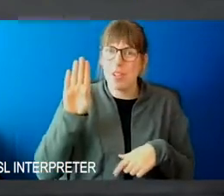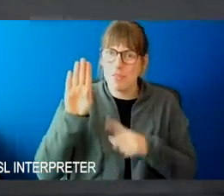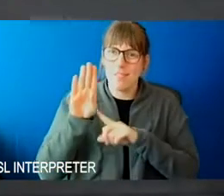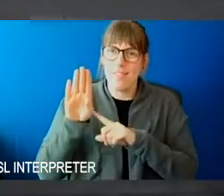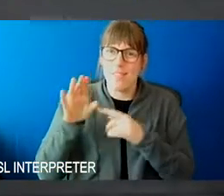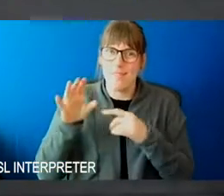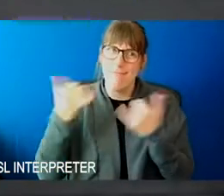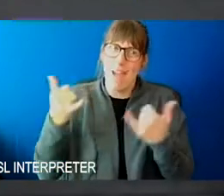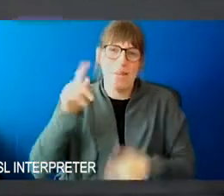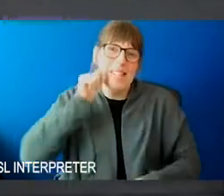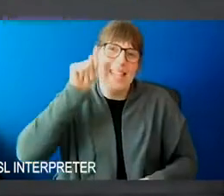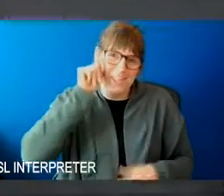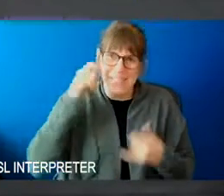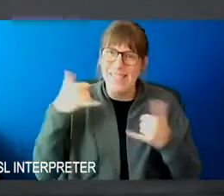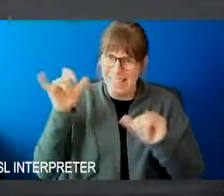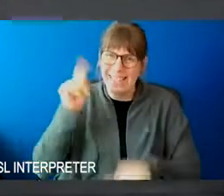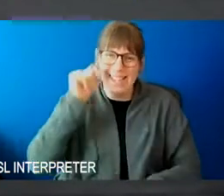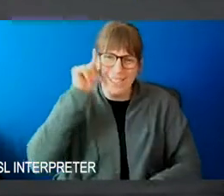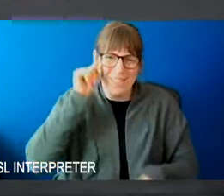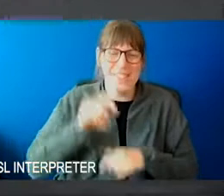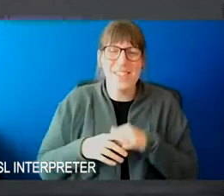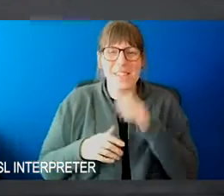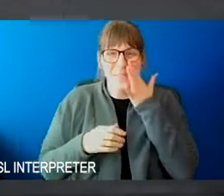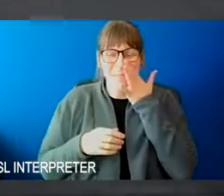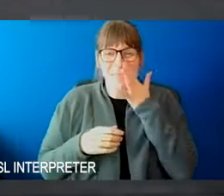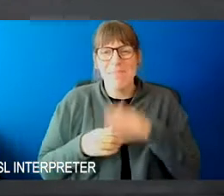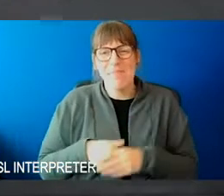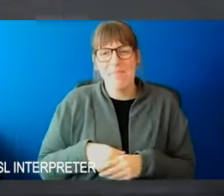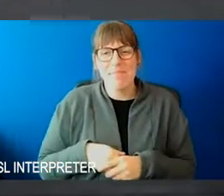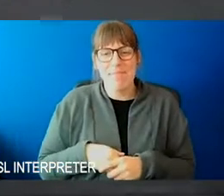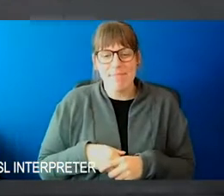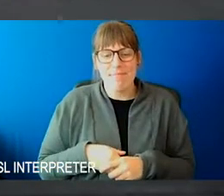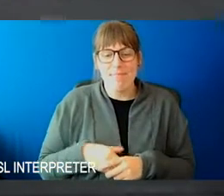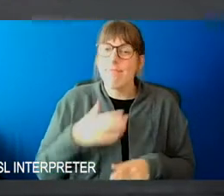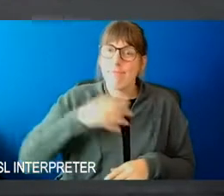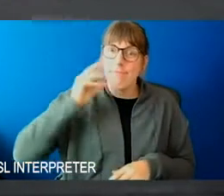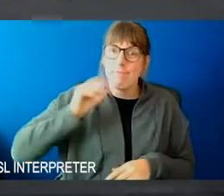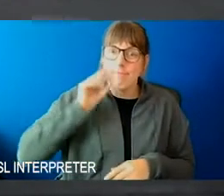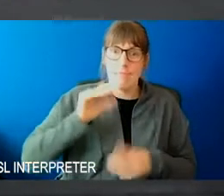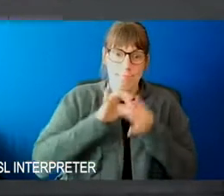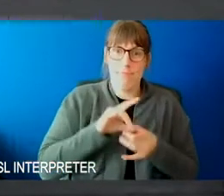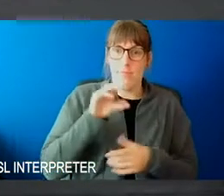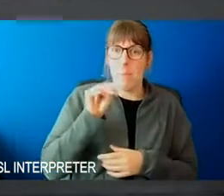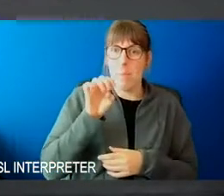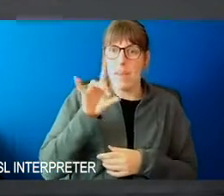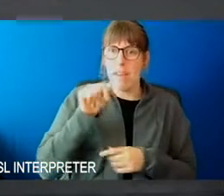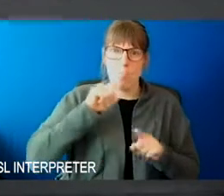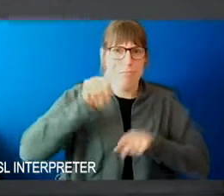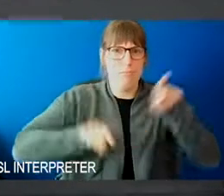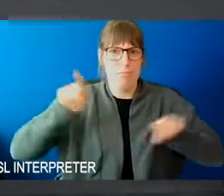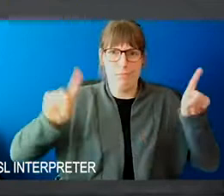Facebook is definitely a teenager, no doubt about it. So I've had experience in different